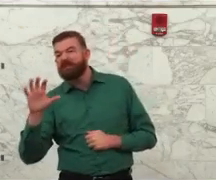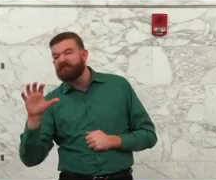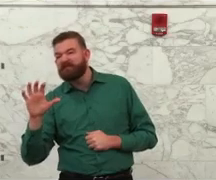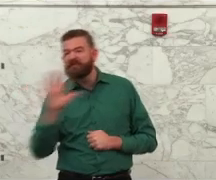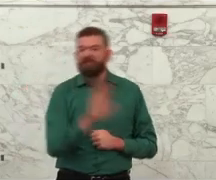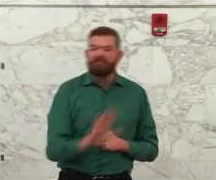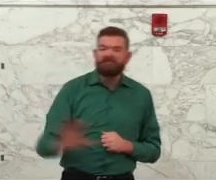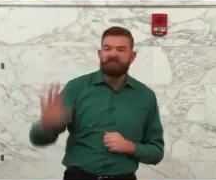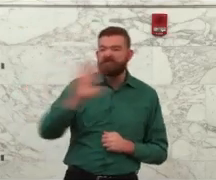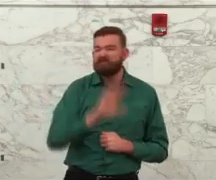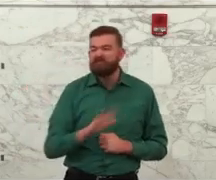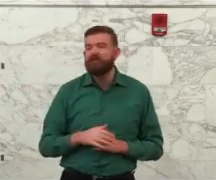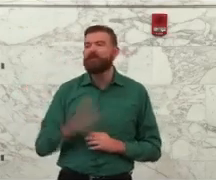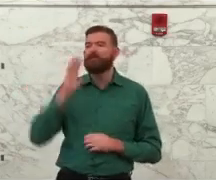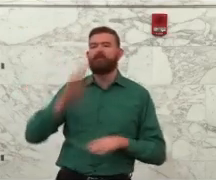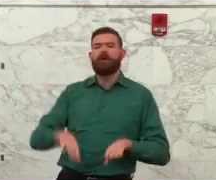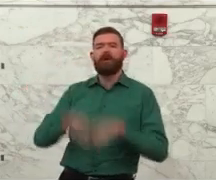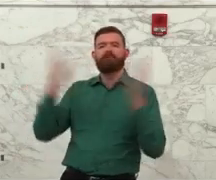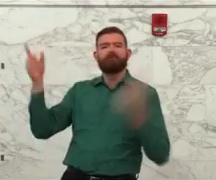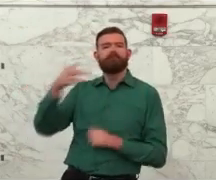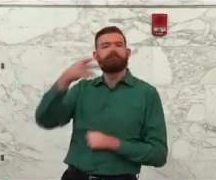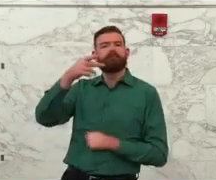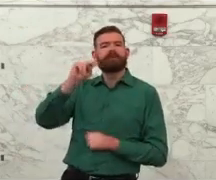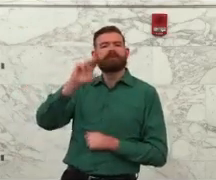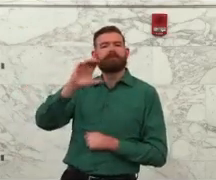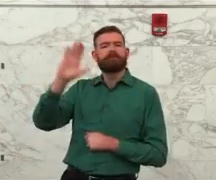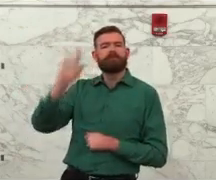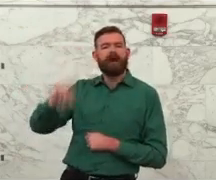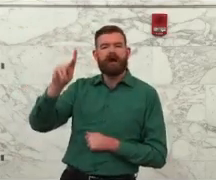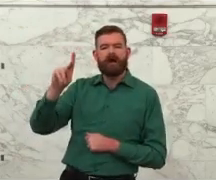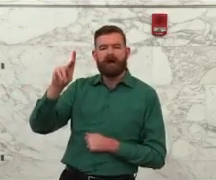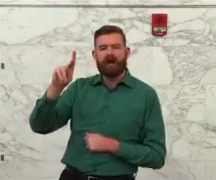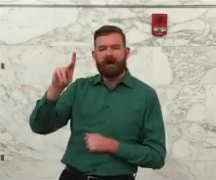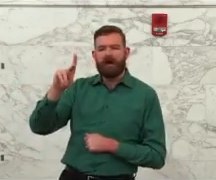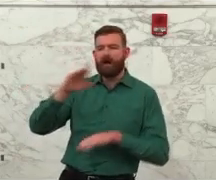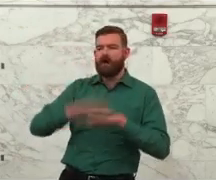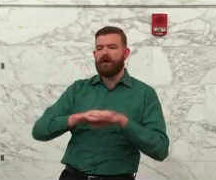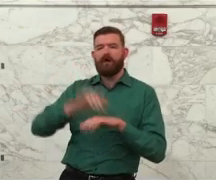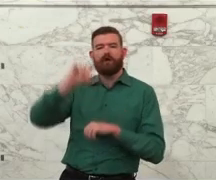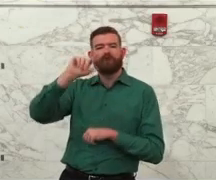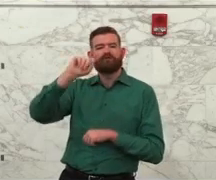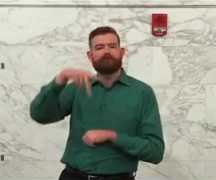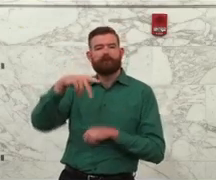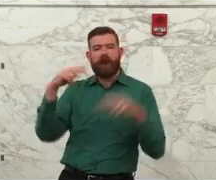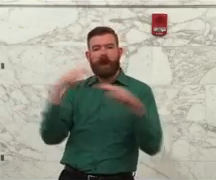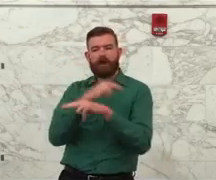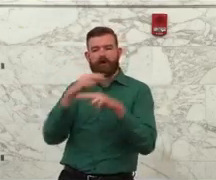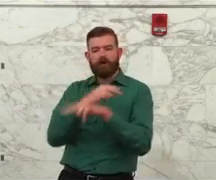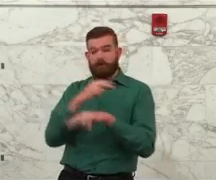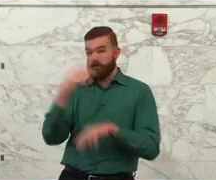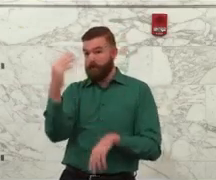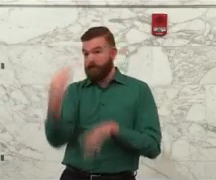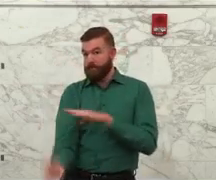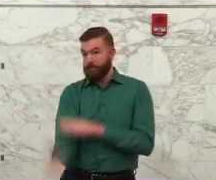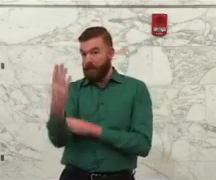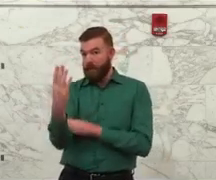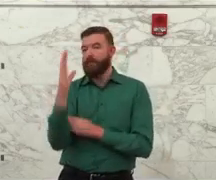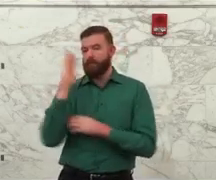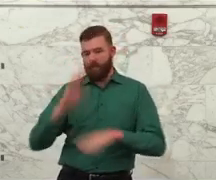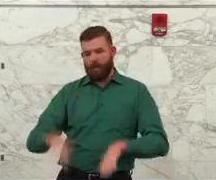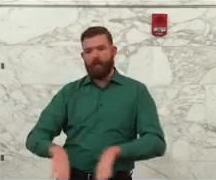Arts Center site on Monday morning at 8 a.m. And again, I want to give the team a huge